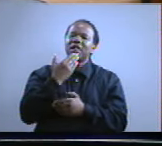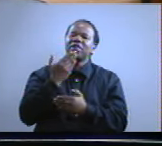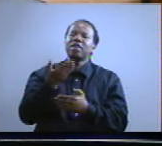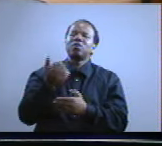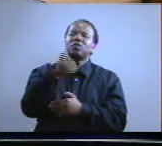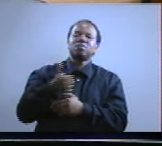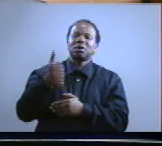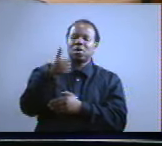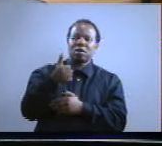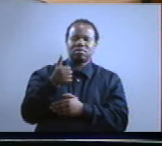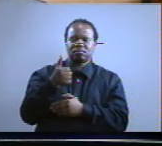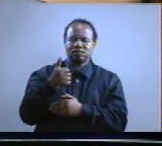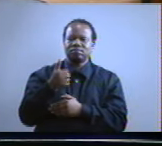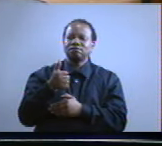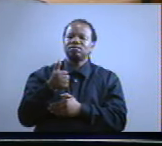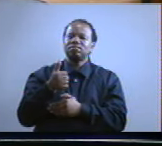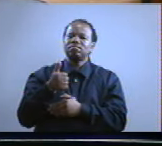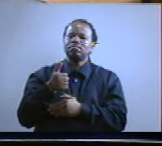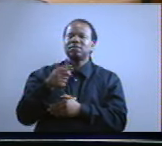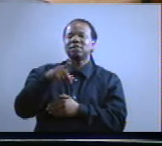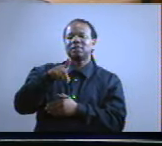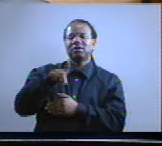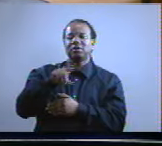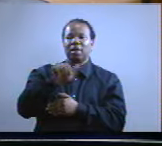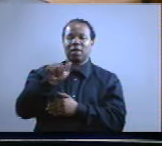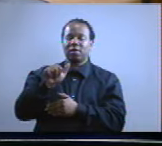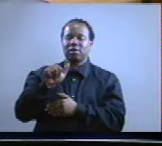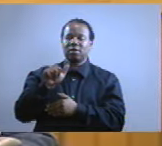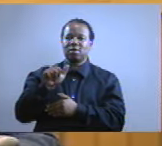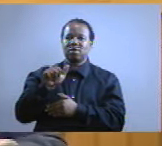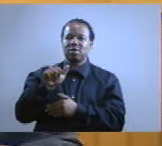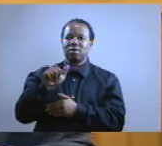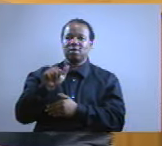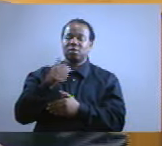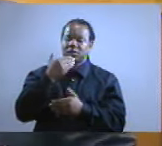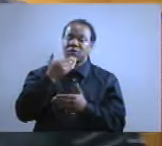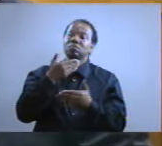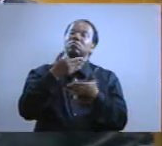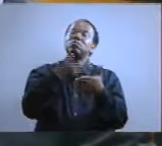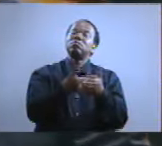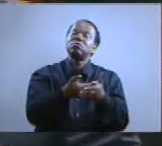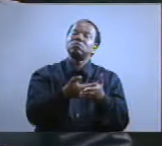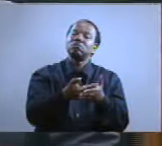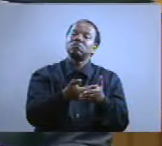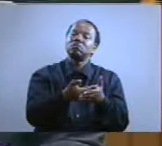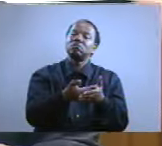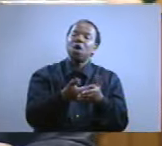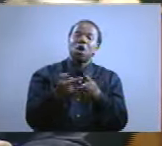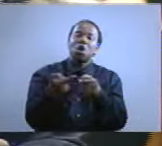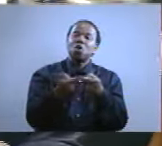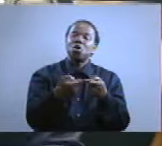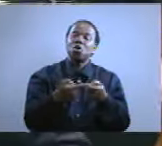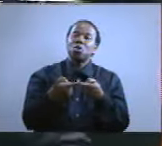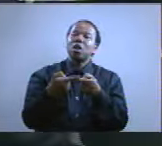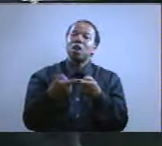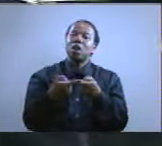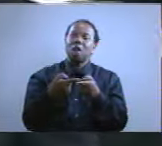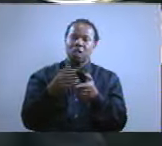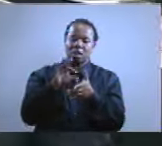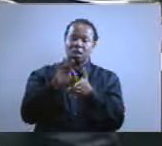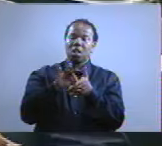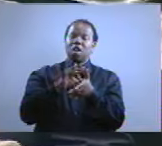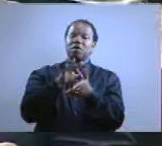Speaker. I hereby move on behalf of the Democratic Alliance that this House debates the long overdue election of traditional